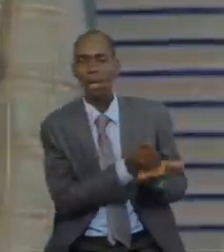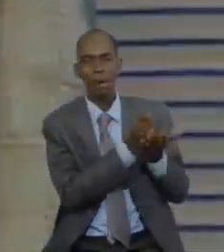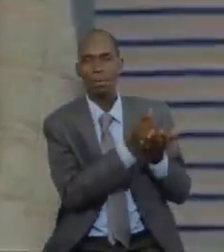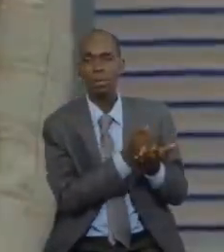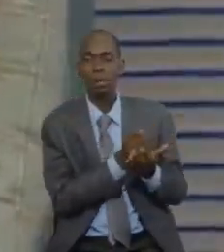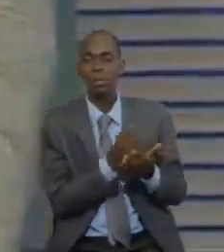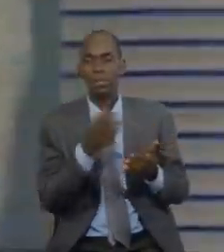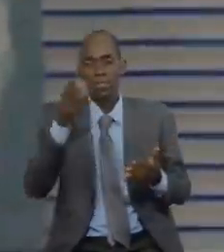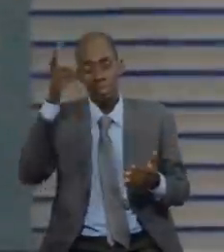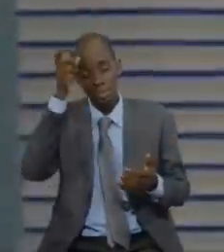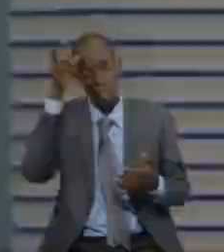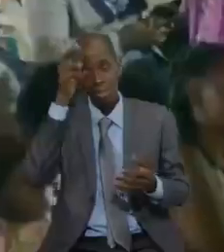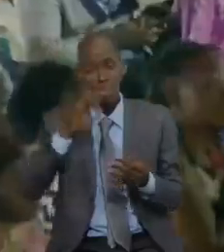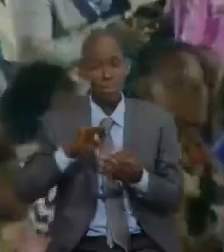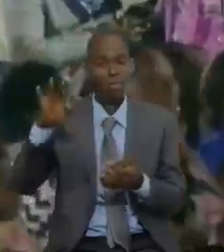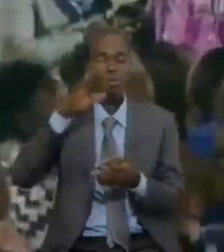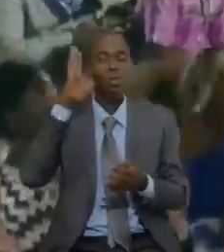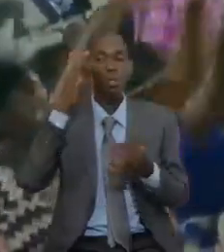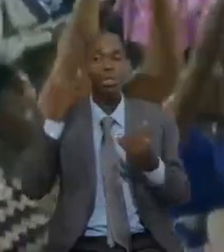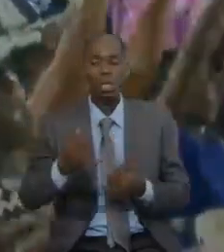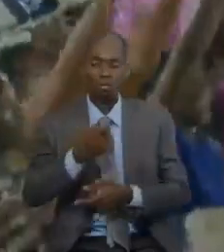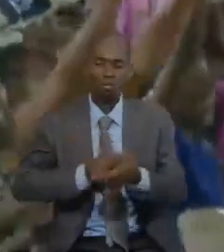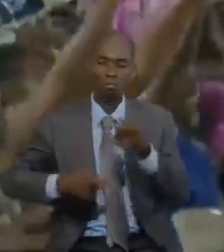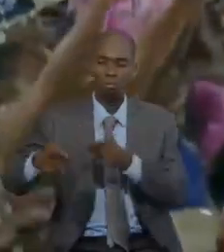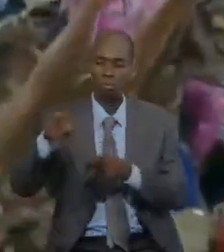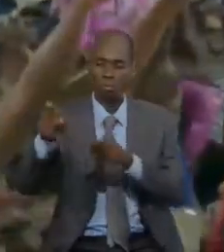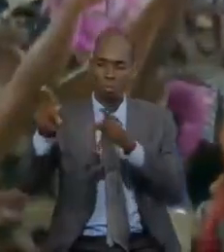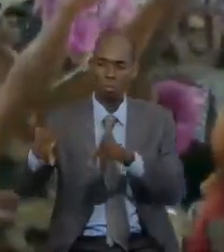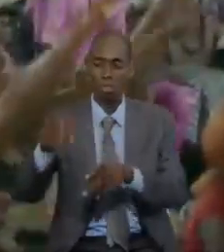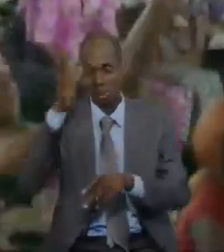Demonic spirit will be helpless.